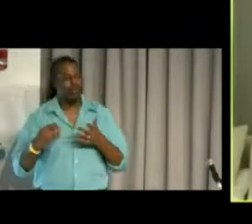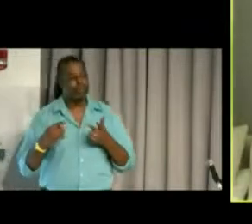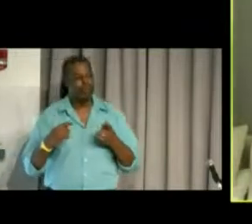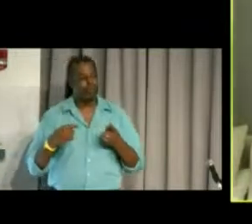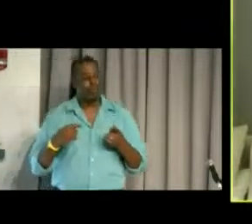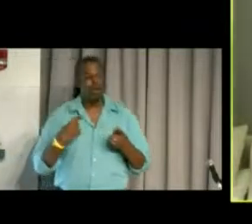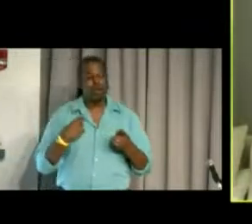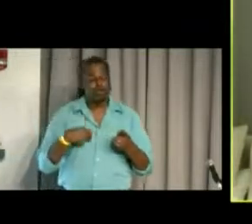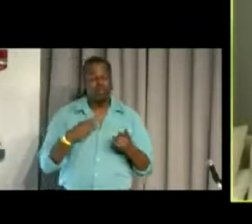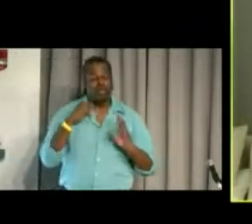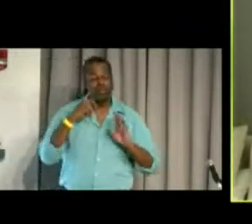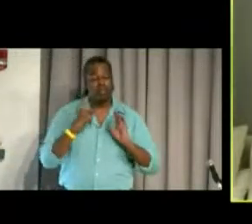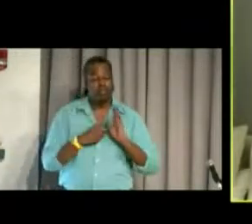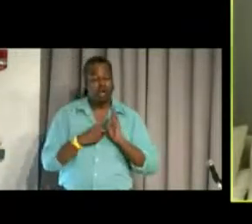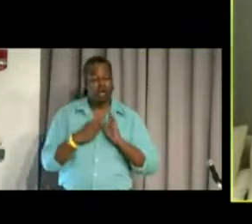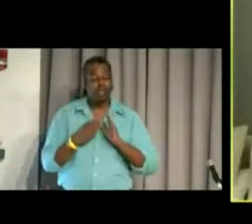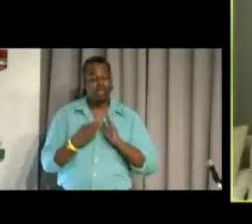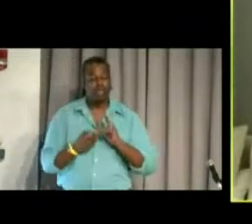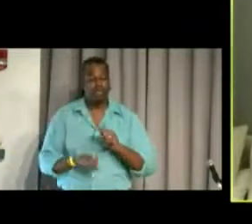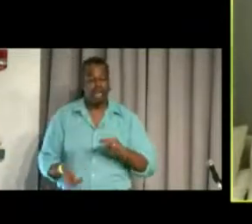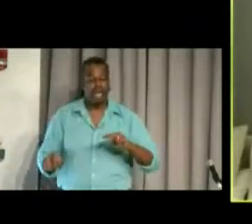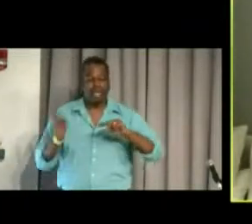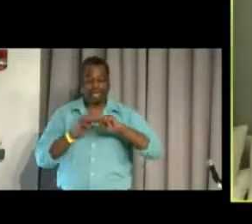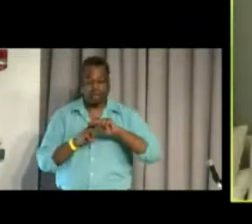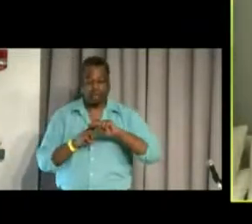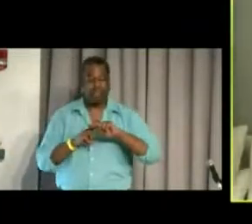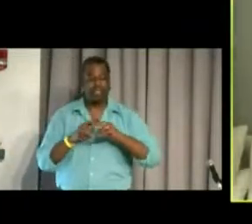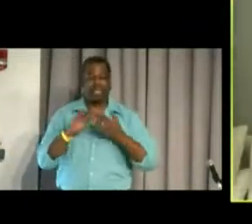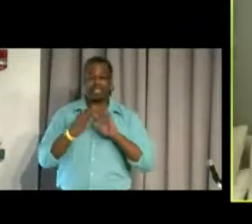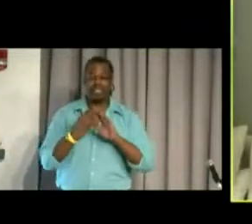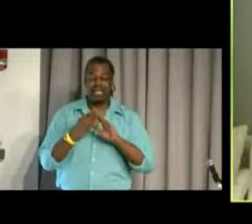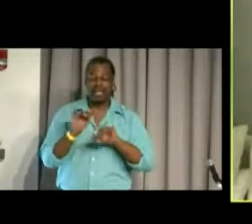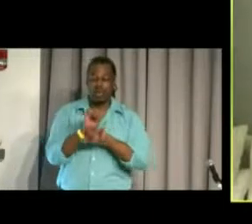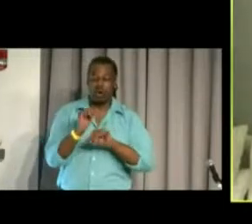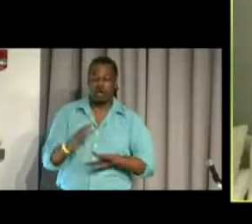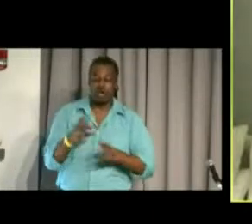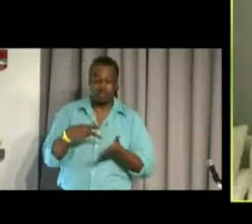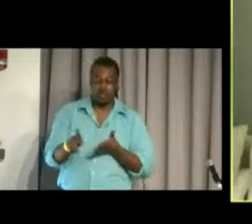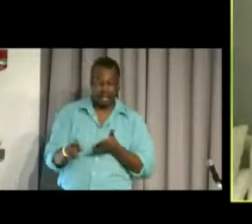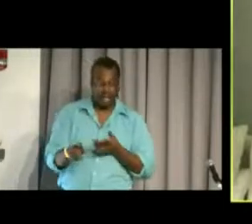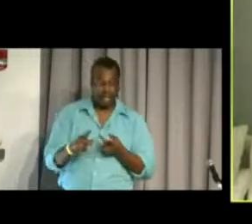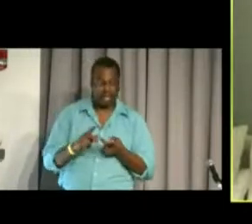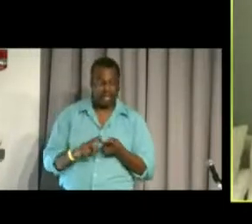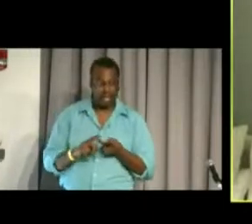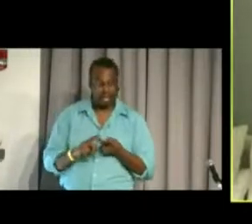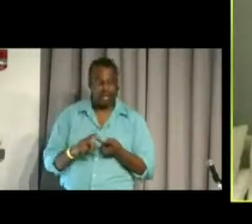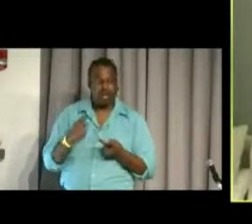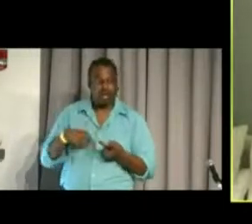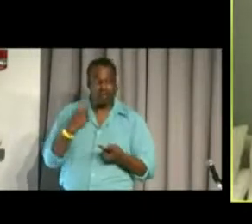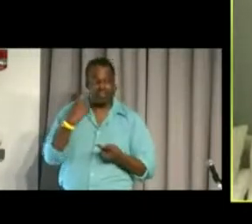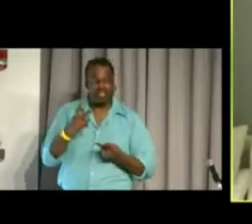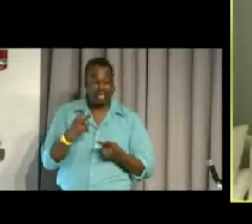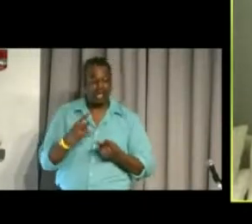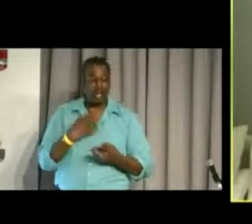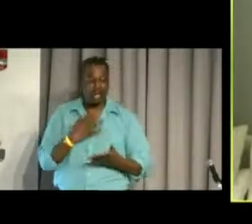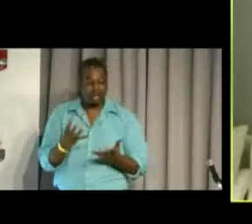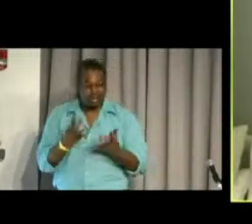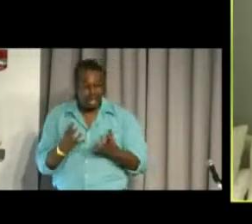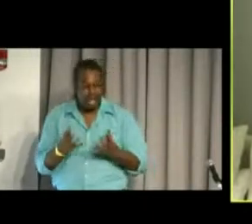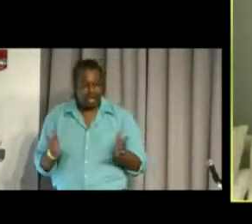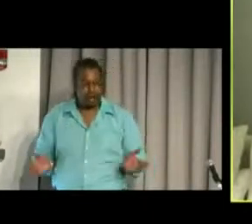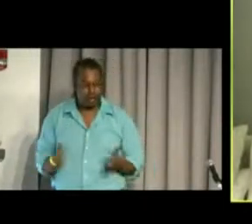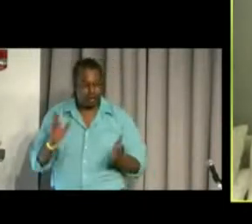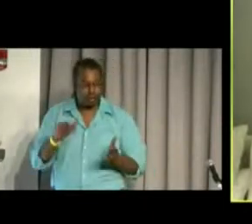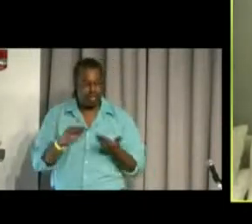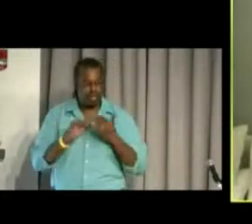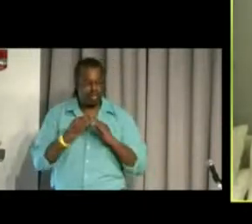an increase in city employees' pay. We have seen a desire and a push by our city leaders,